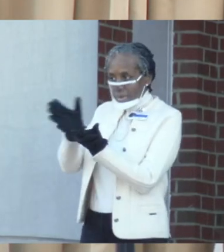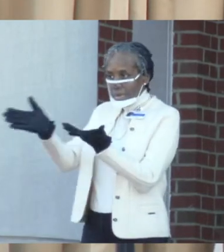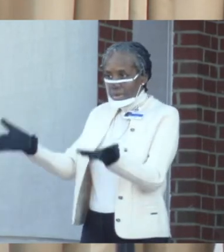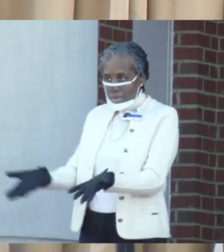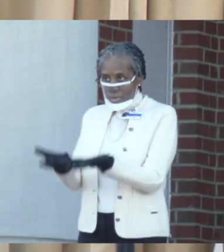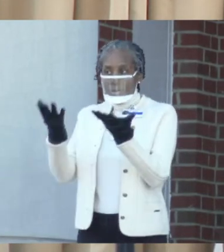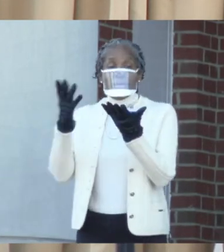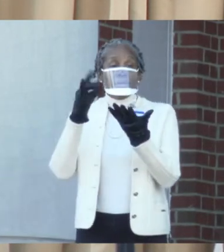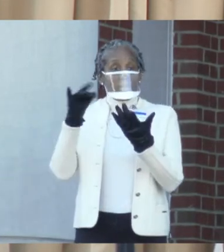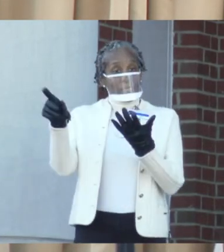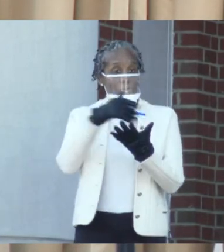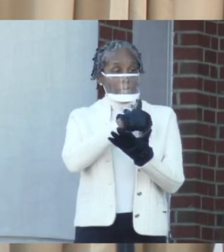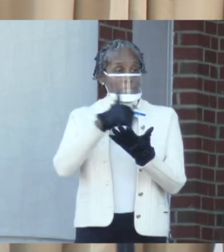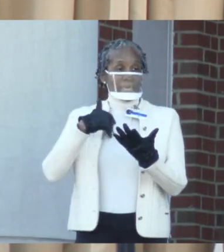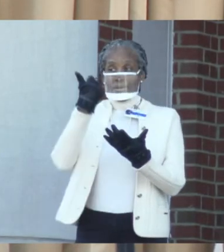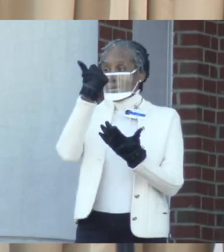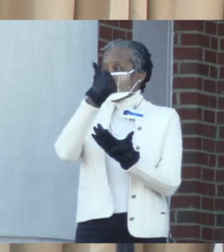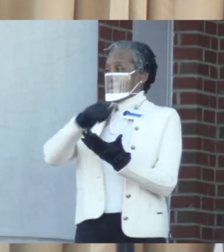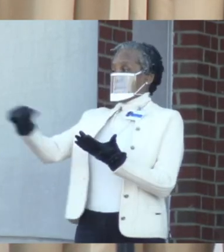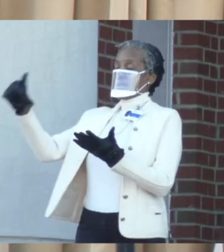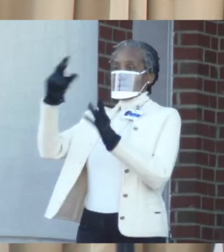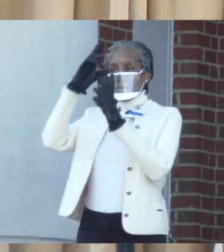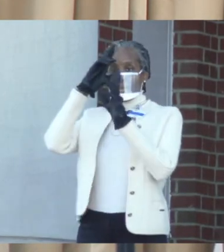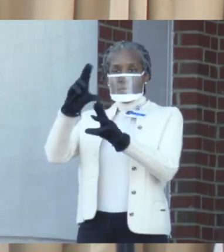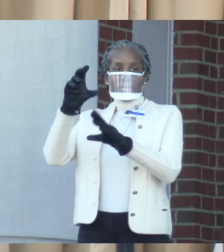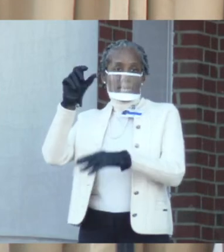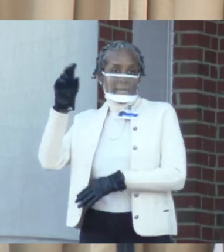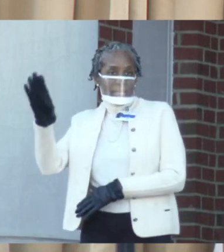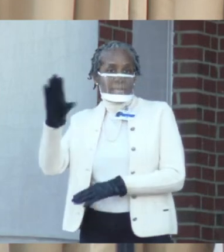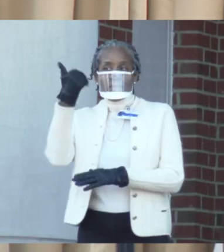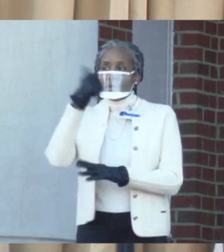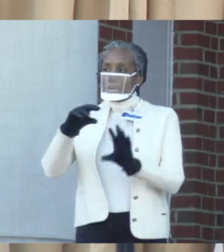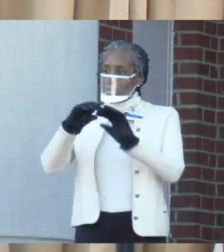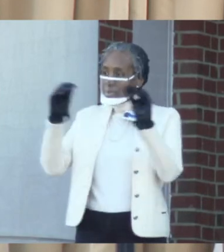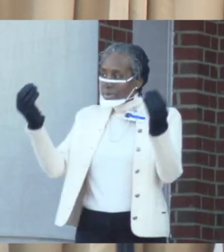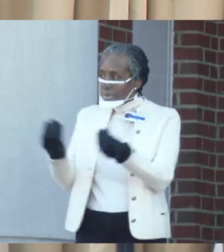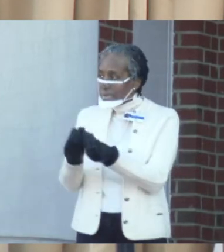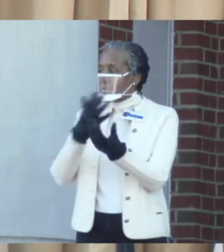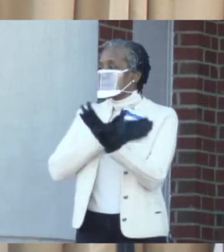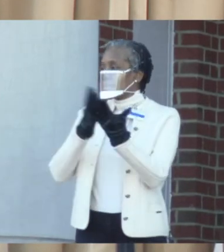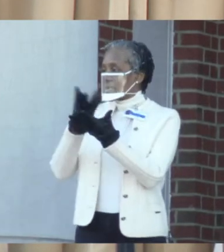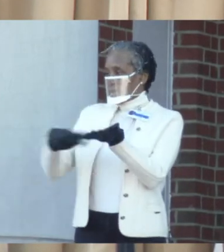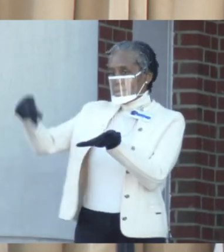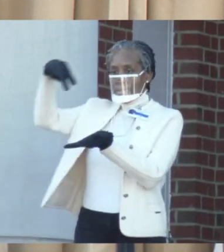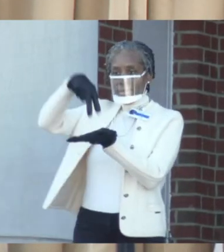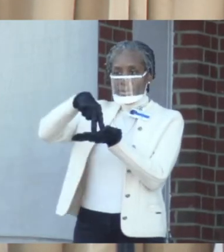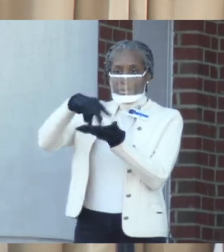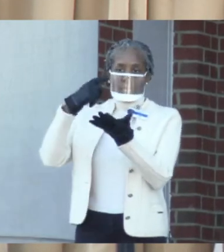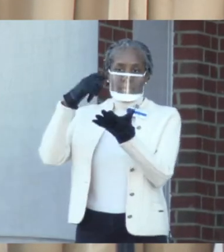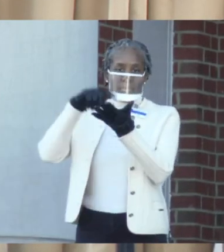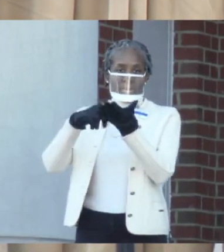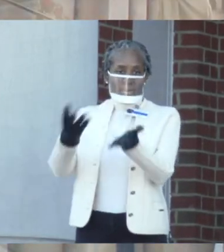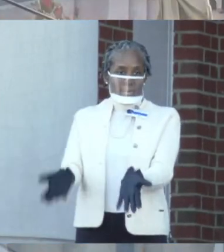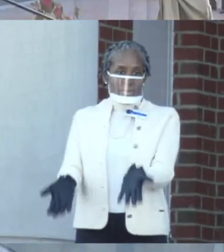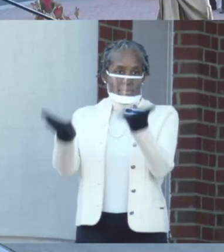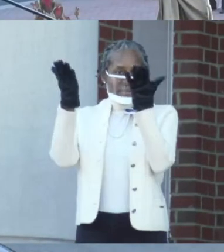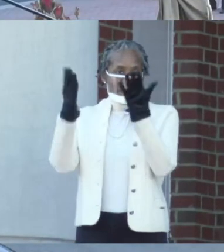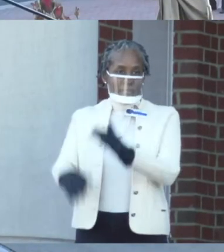If you are a member of any honor club or organization, will you please stand and be recognized?